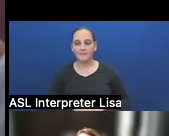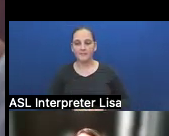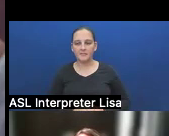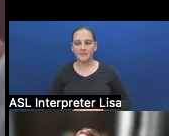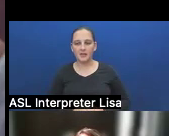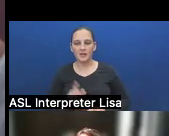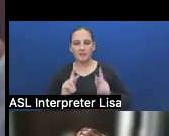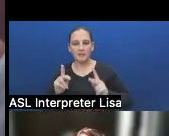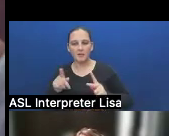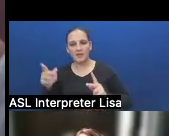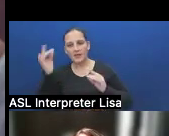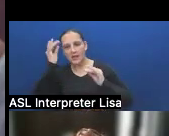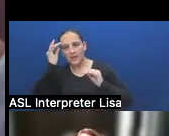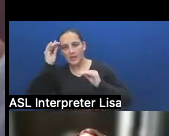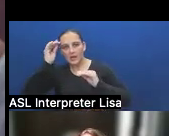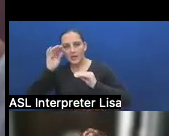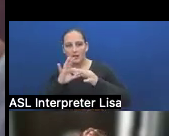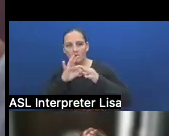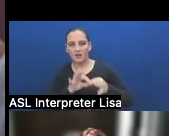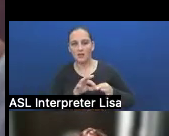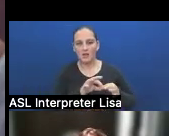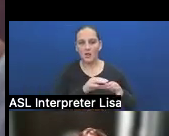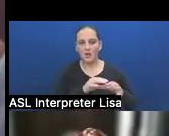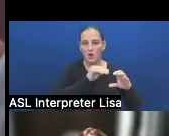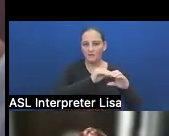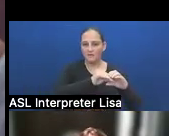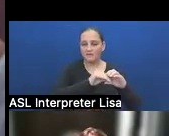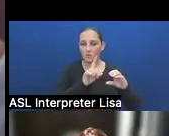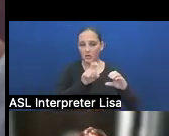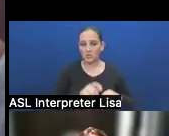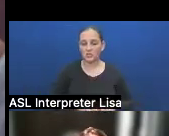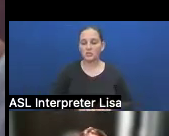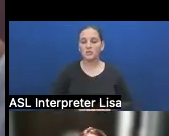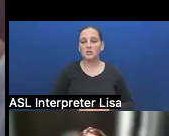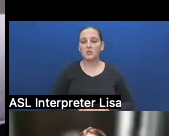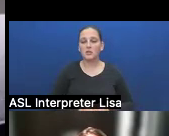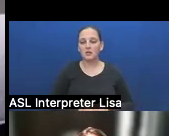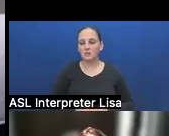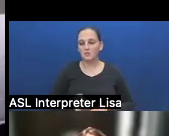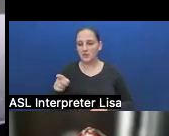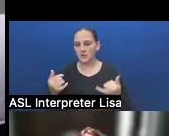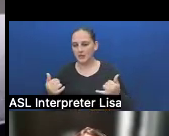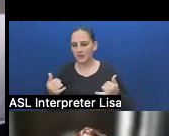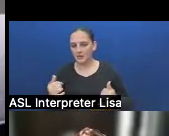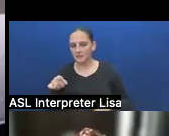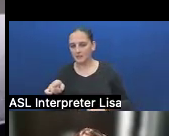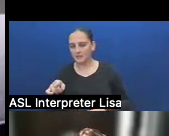and then typing related to the archiving question. But there is a question